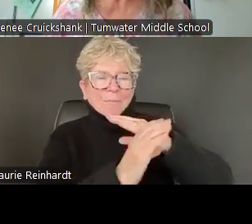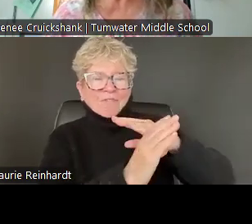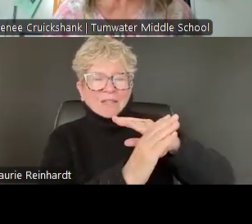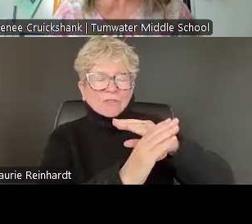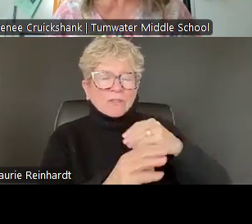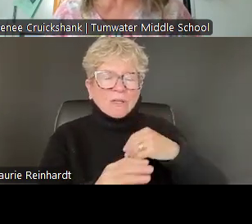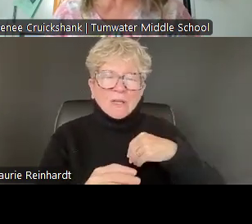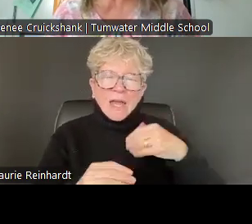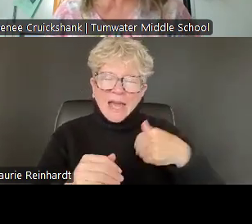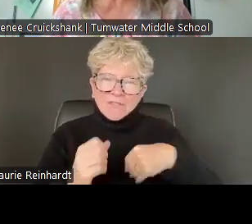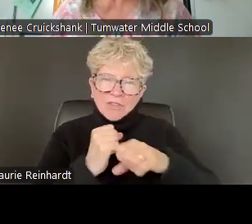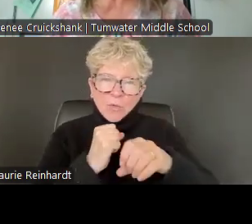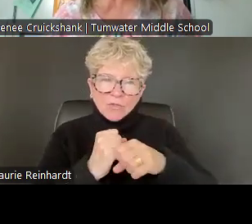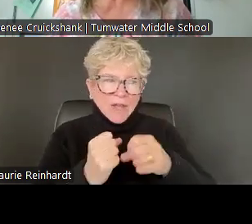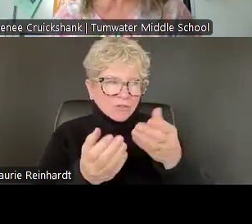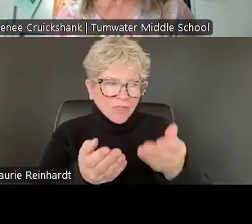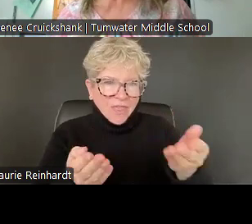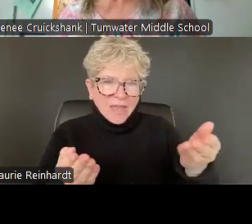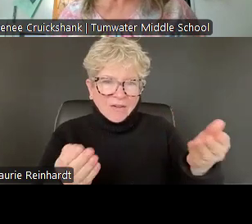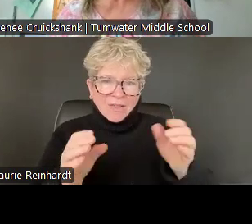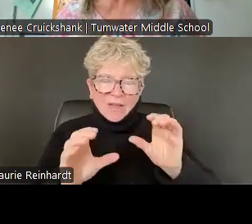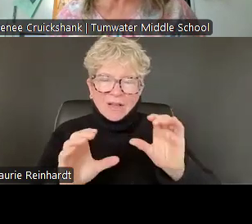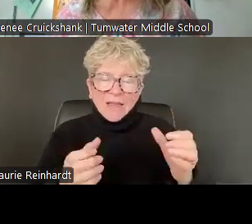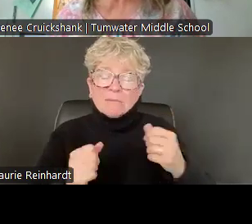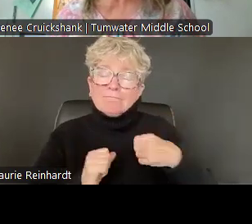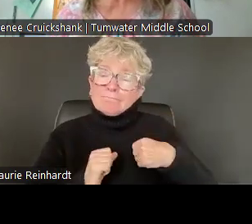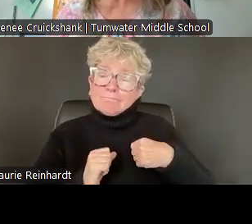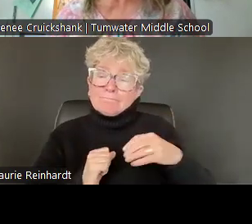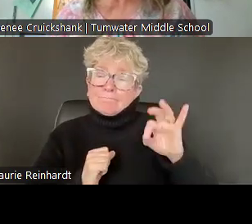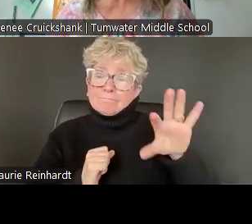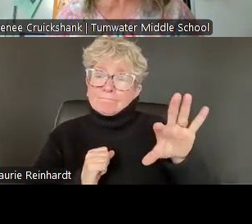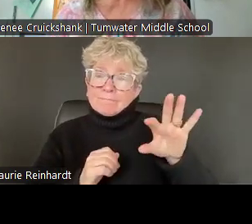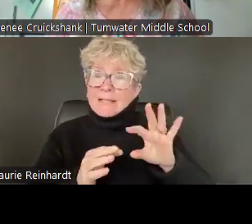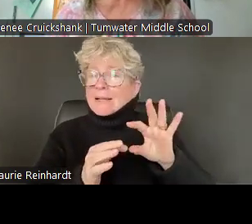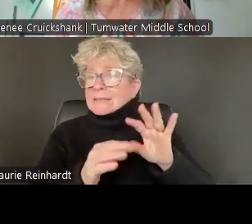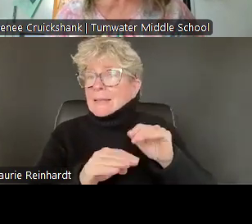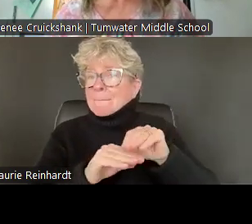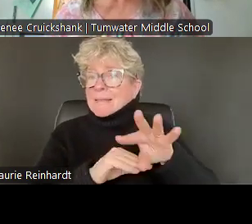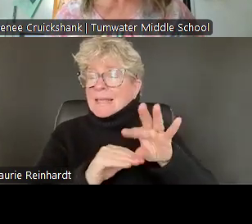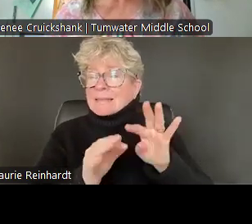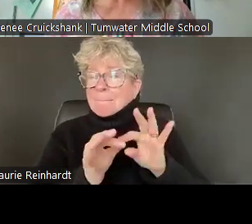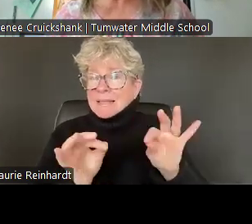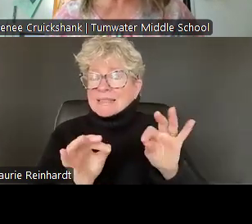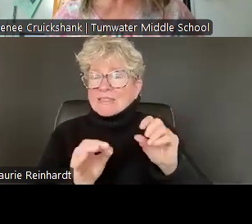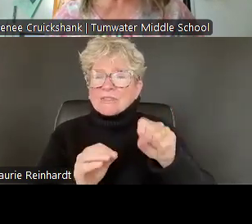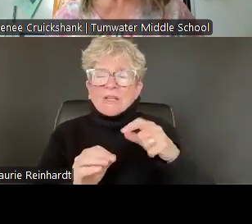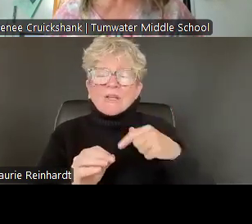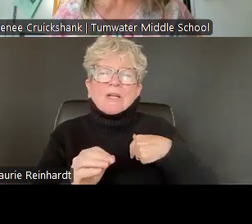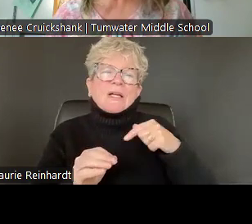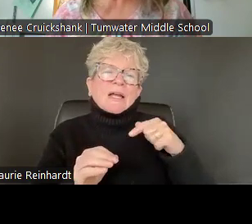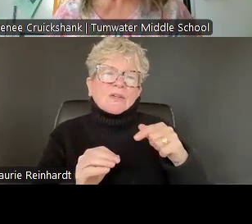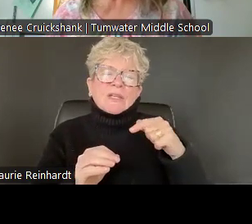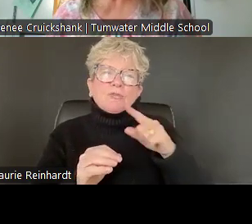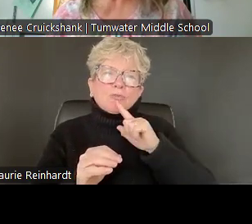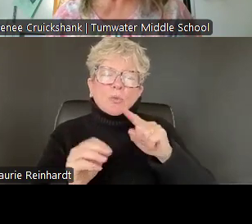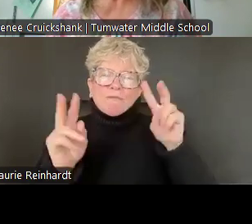message. So even though a lot of times that was a topic that we were covering, those were there all the time. I